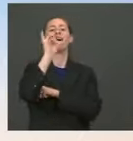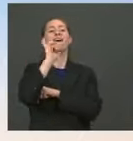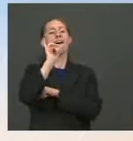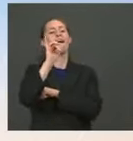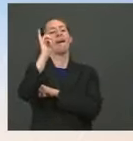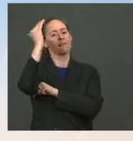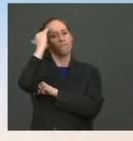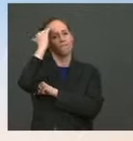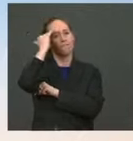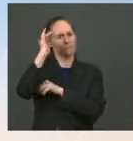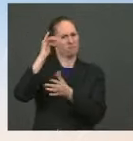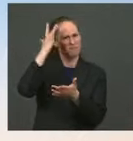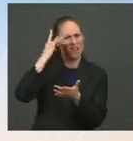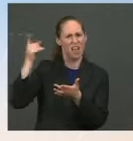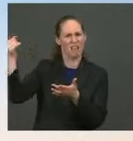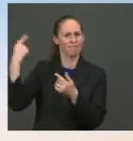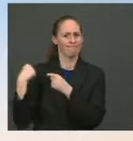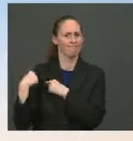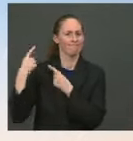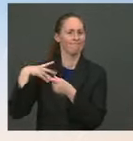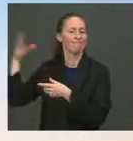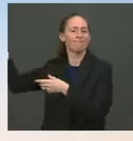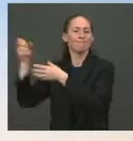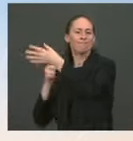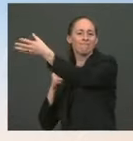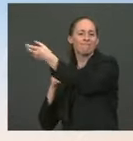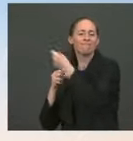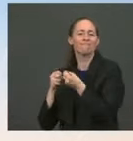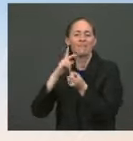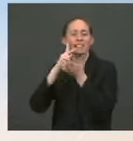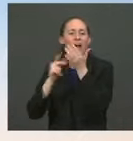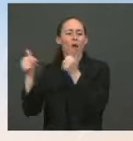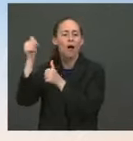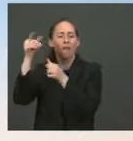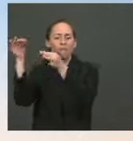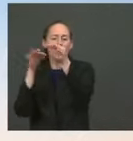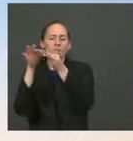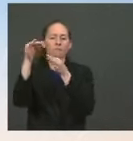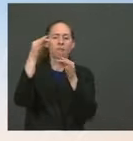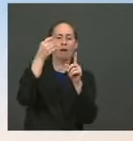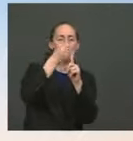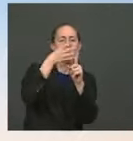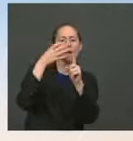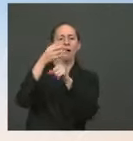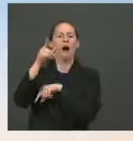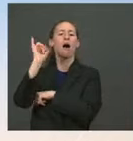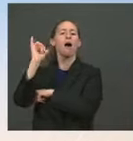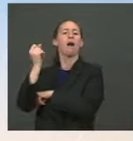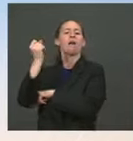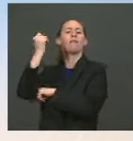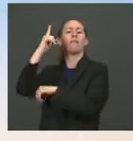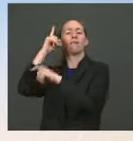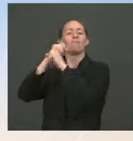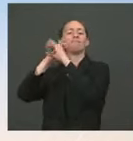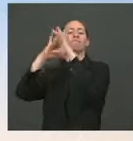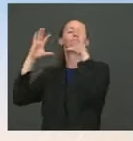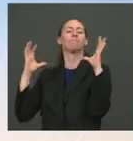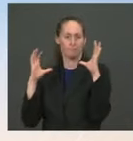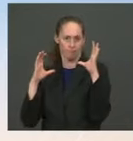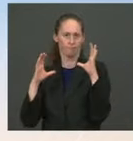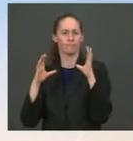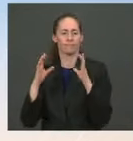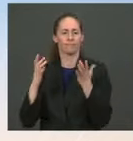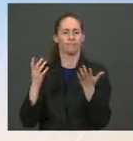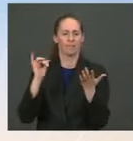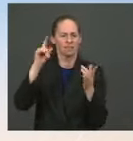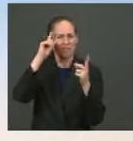secretaries here for the different components of the bill, to talk to all of you, to take your questions on how they're thinking about this, how they're